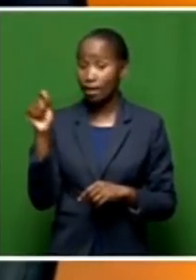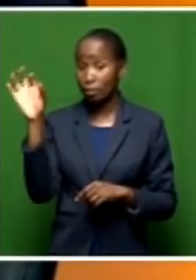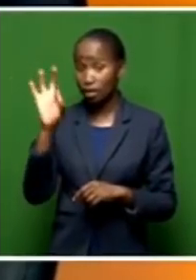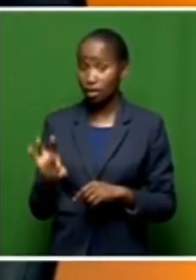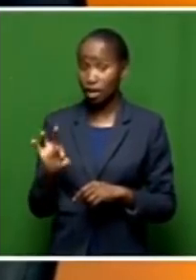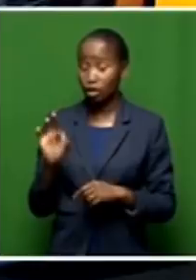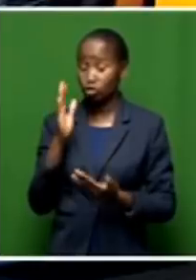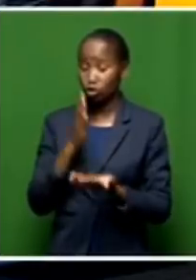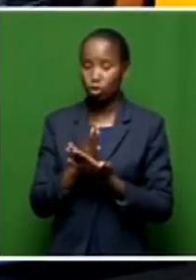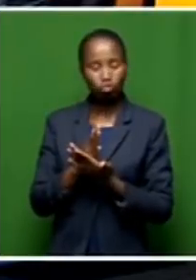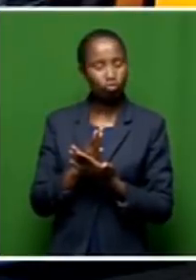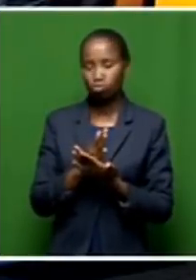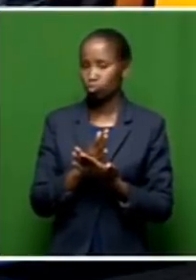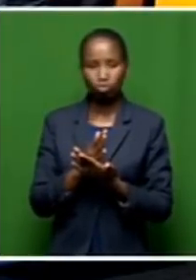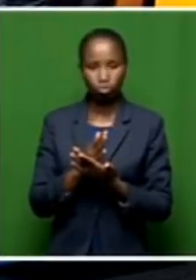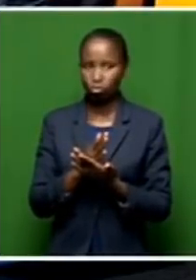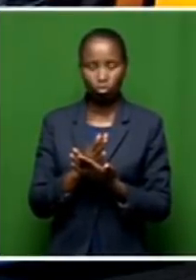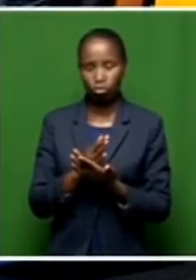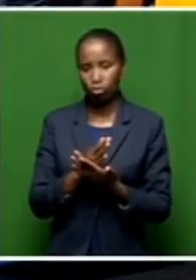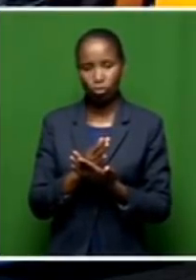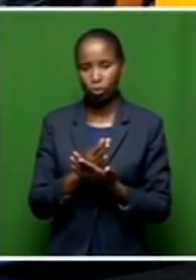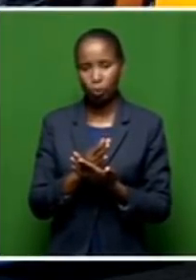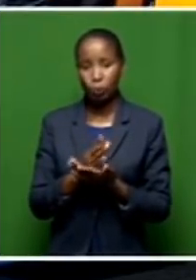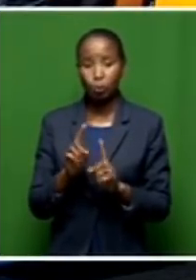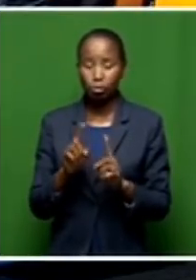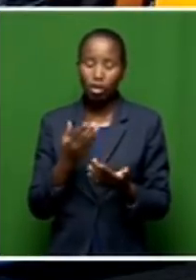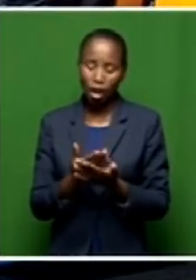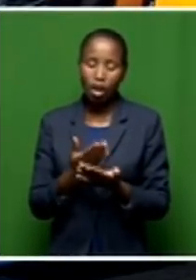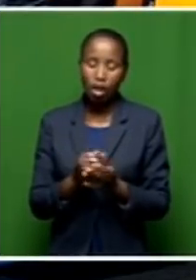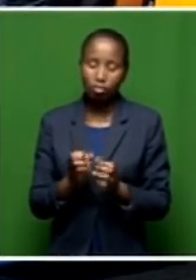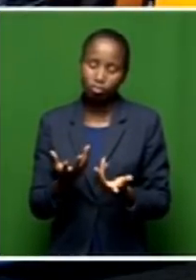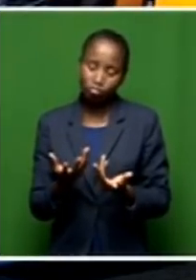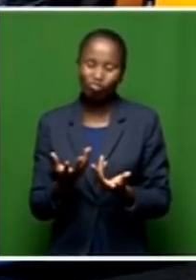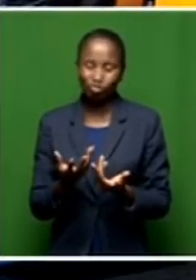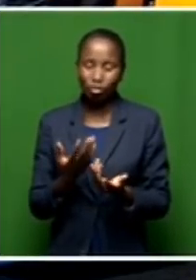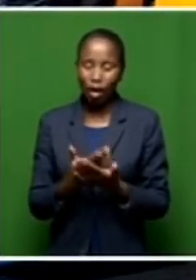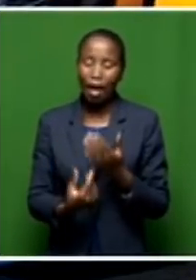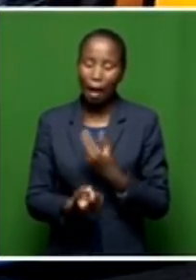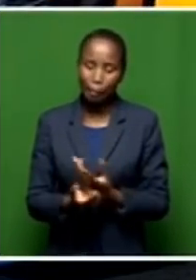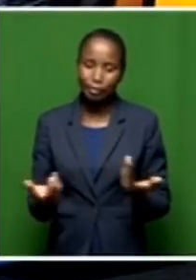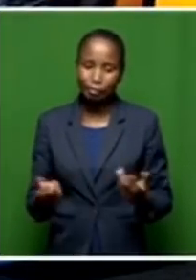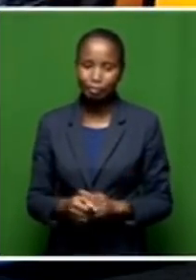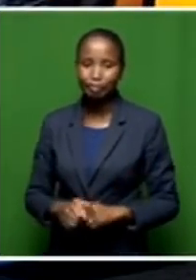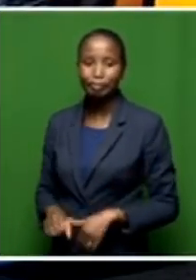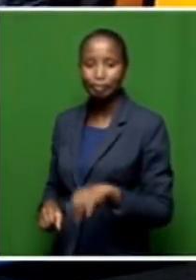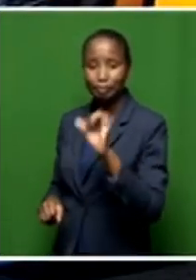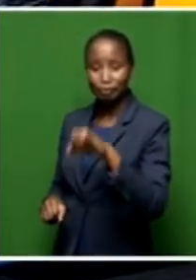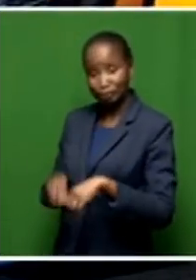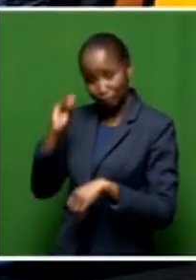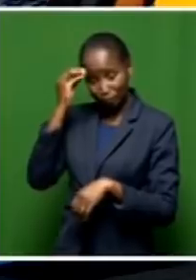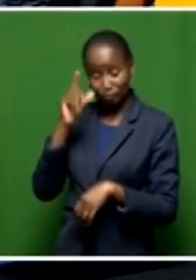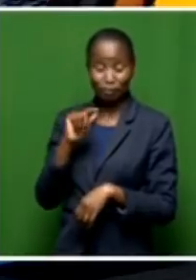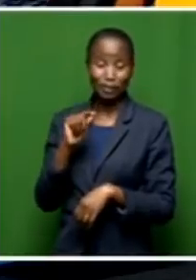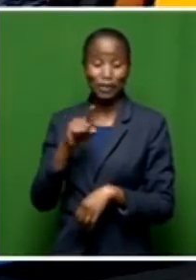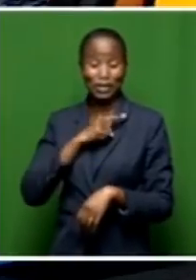the trends are there. Very interesting. You're putting Spoken like this model to its through its paces. Spoken like a true scientist. Yeah. This is exactly, but